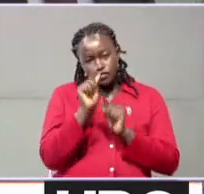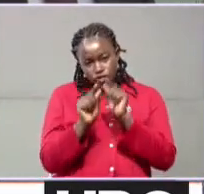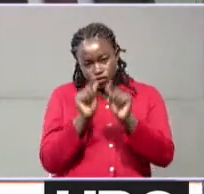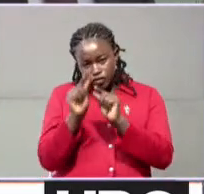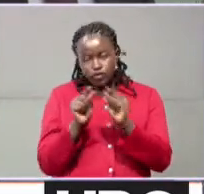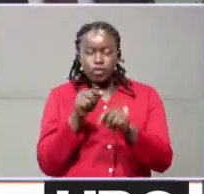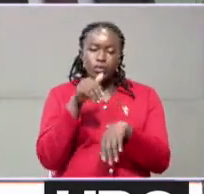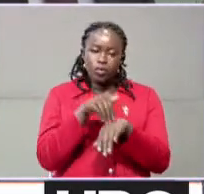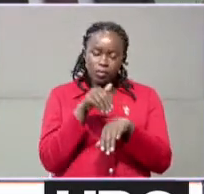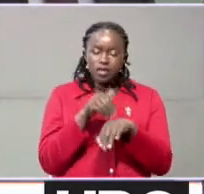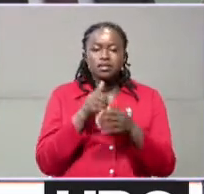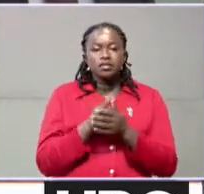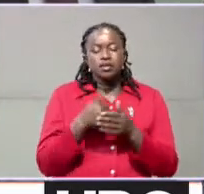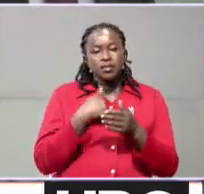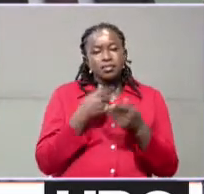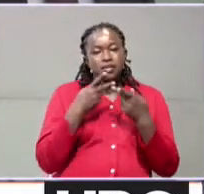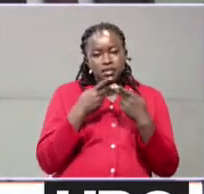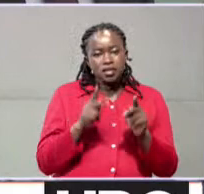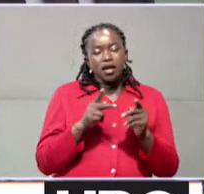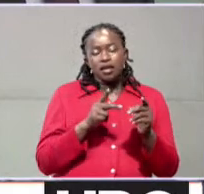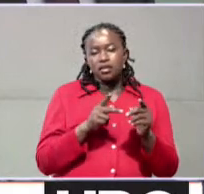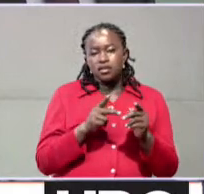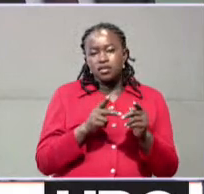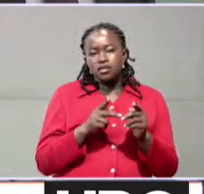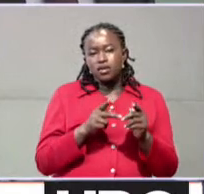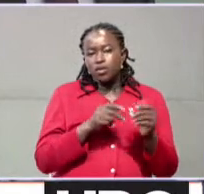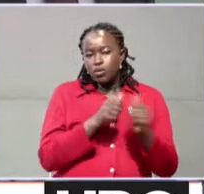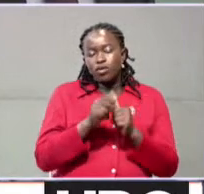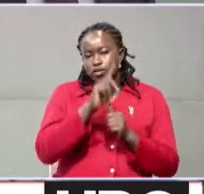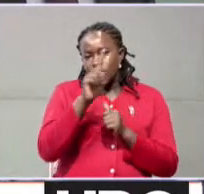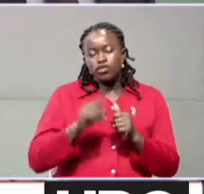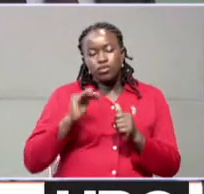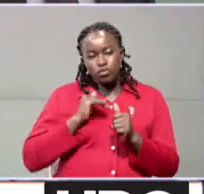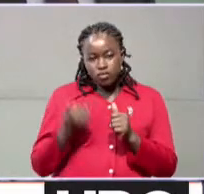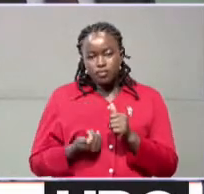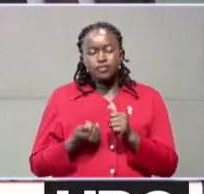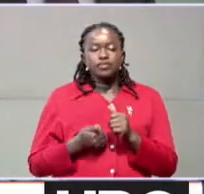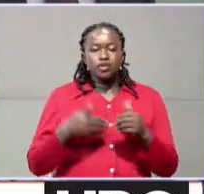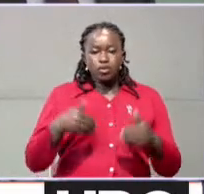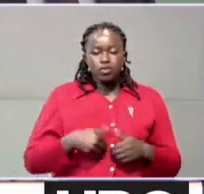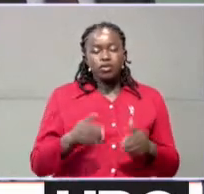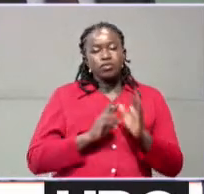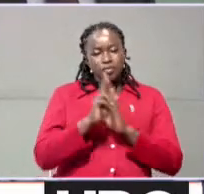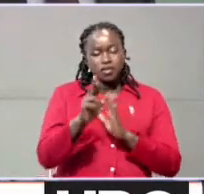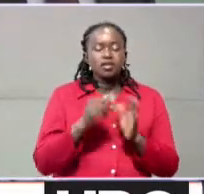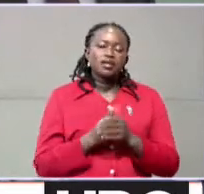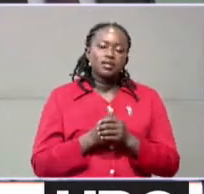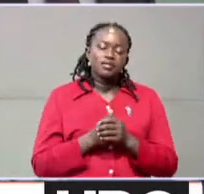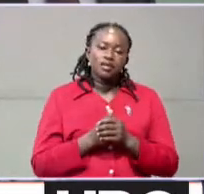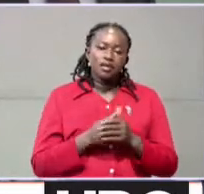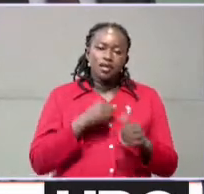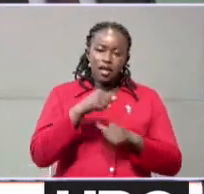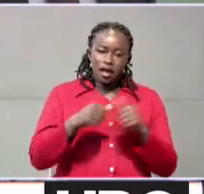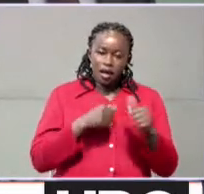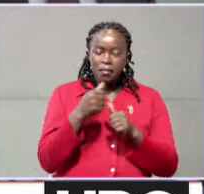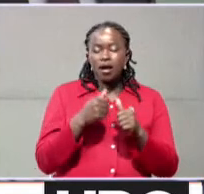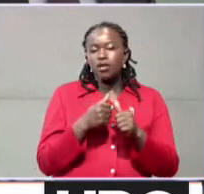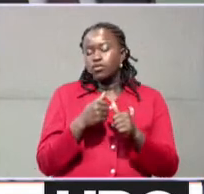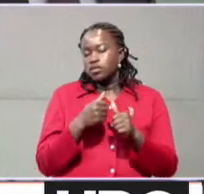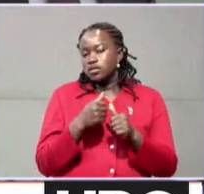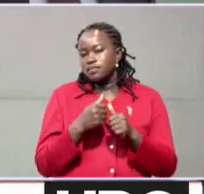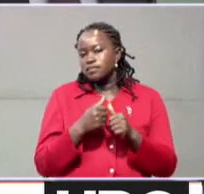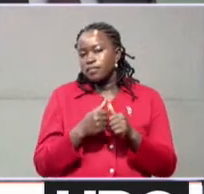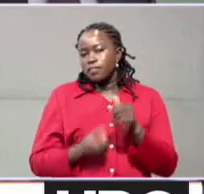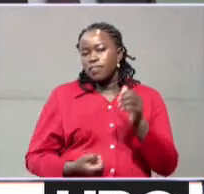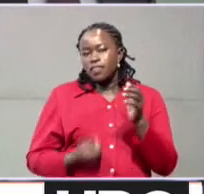and i will commence with the one of the female youth representative about the outbreak of